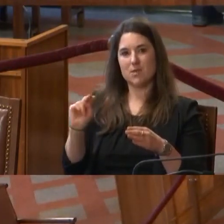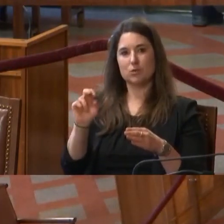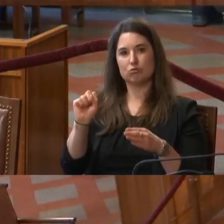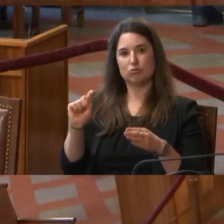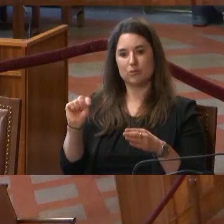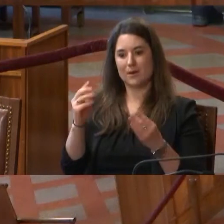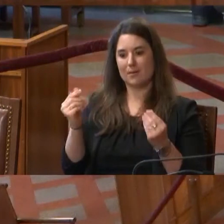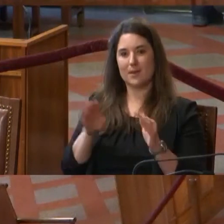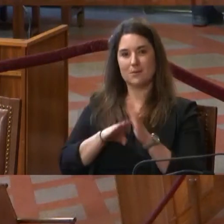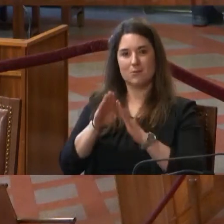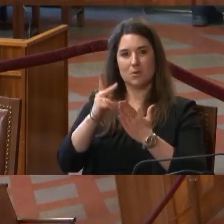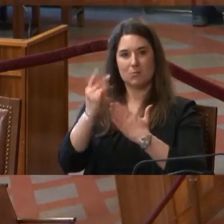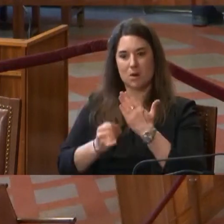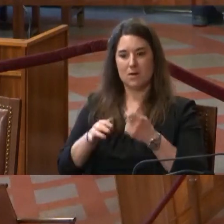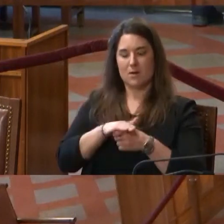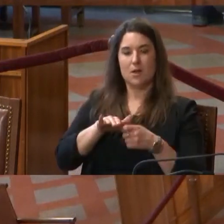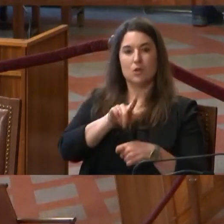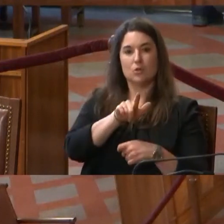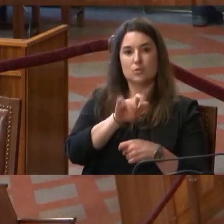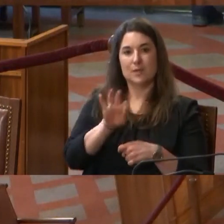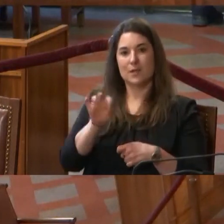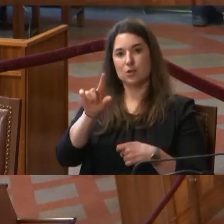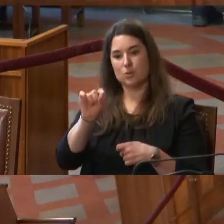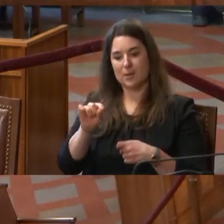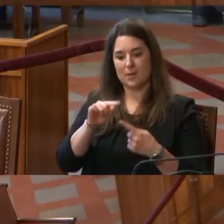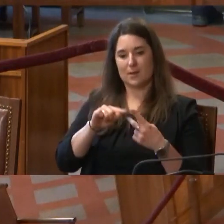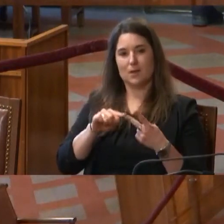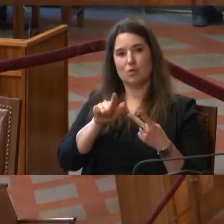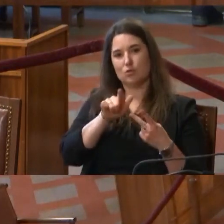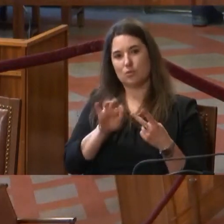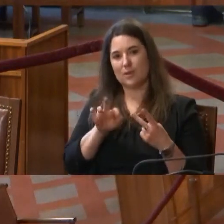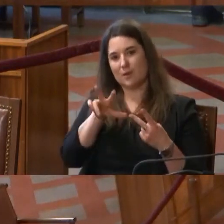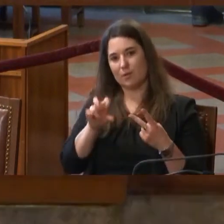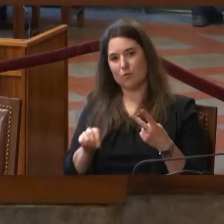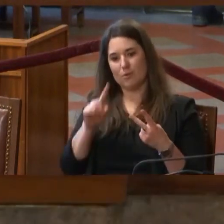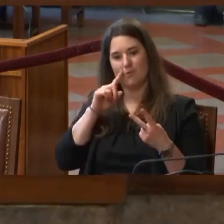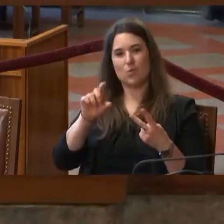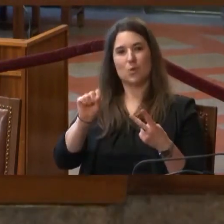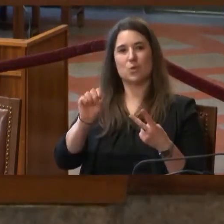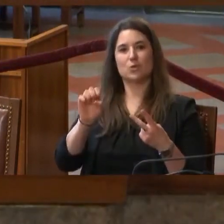project located at 2920 and 2930 Smallman Street.